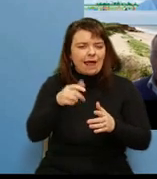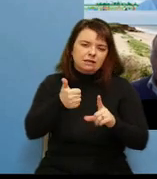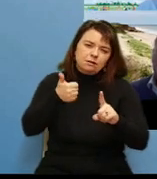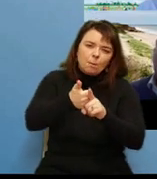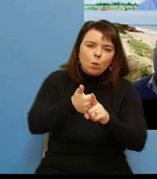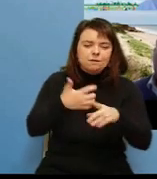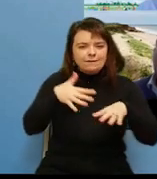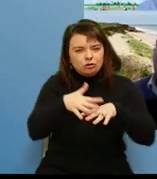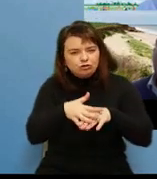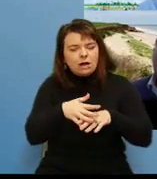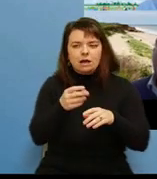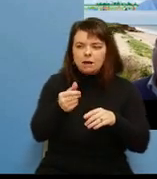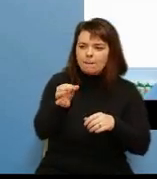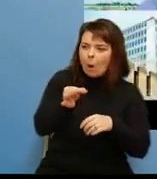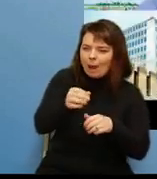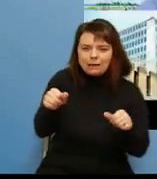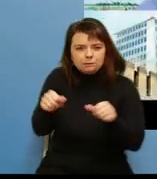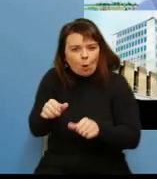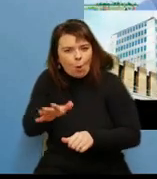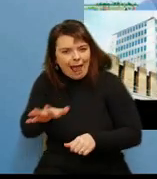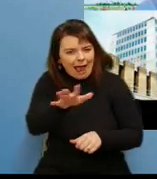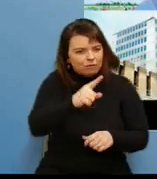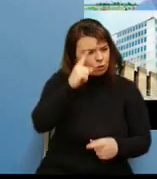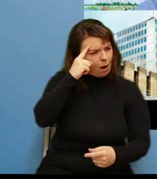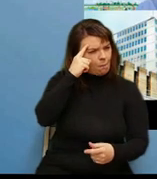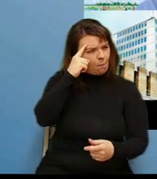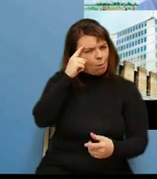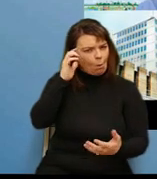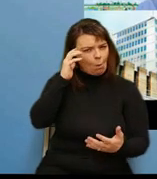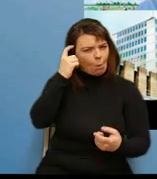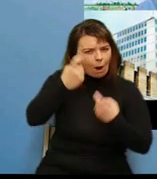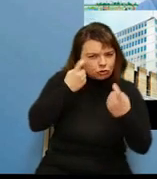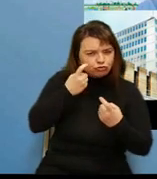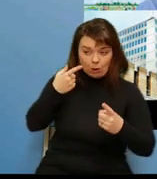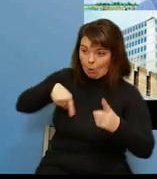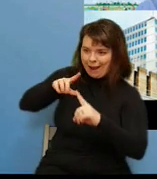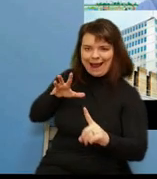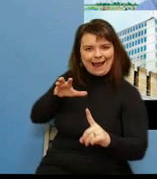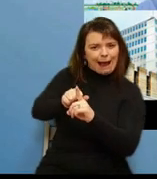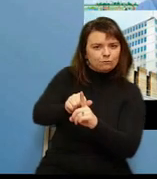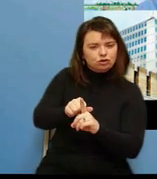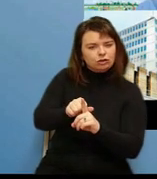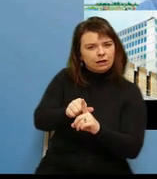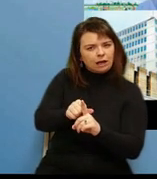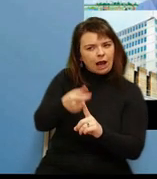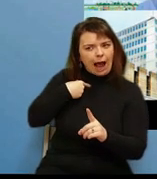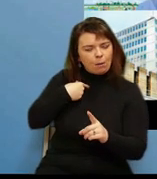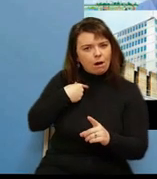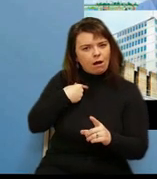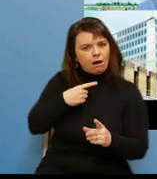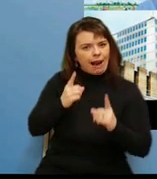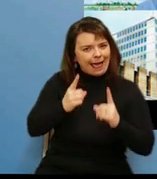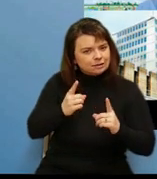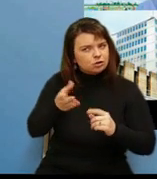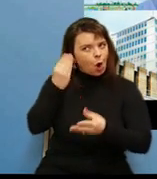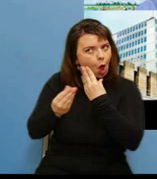supporting infrastructure. Some of the other localities are smaller areas. So I'm just wondering, are we capturing kind of the lessons learned and kind of what we've put in place